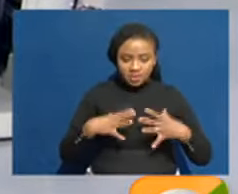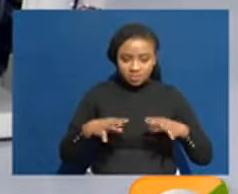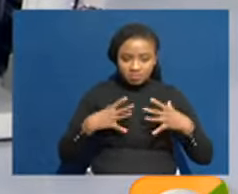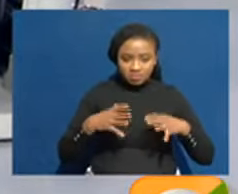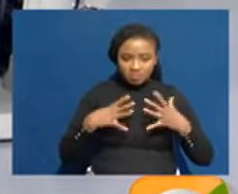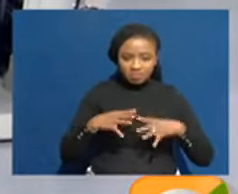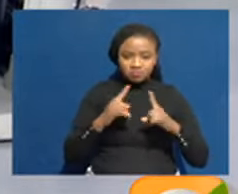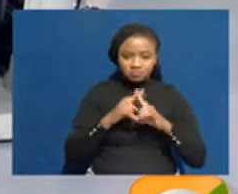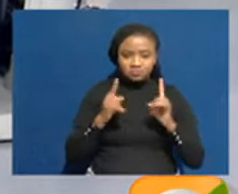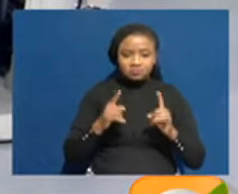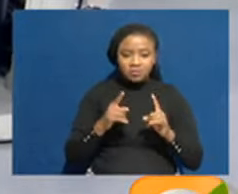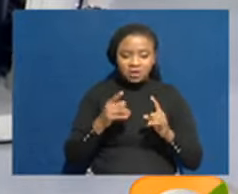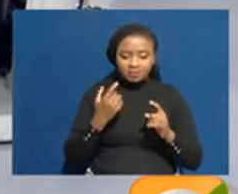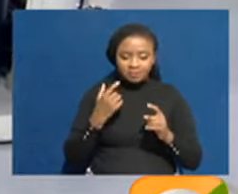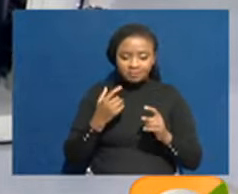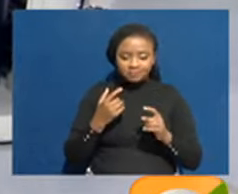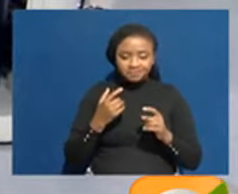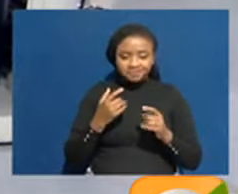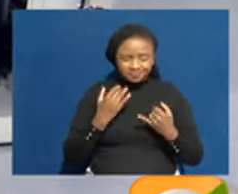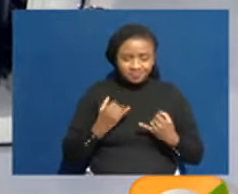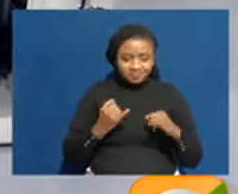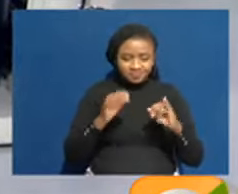it people-centered from where you sit?